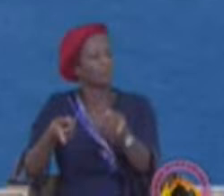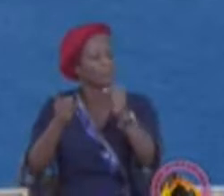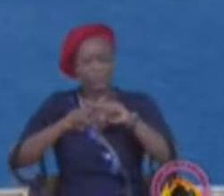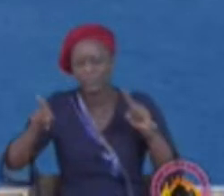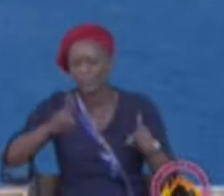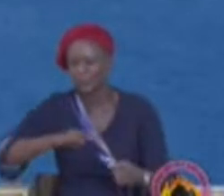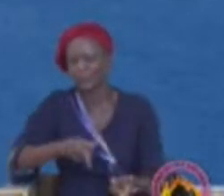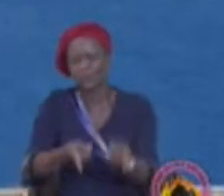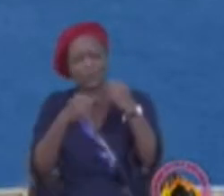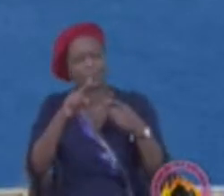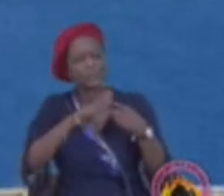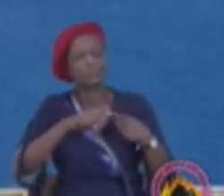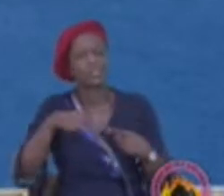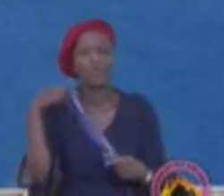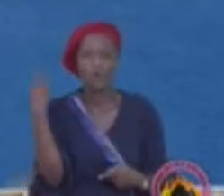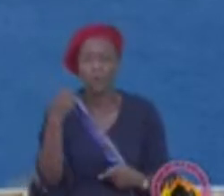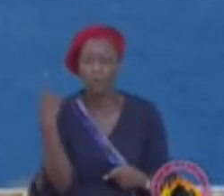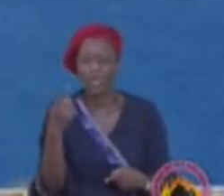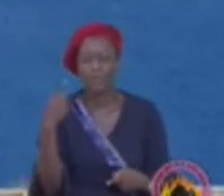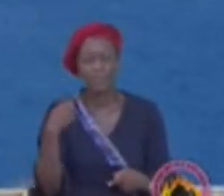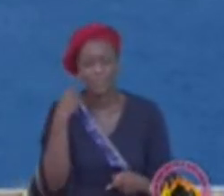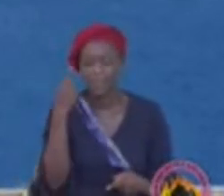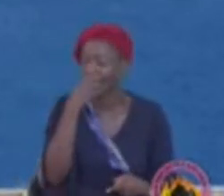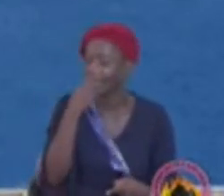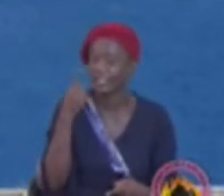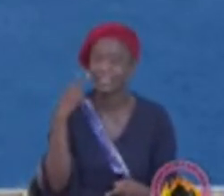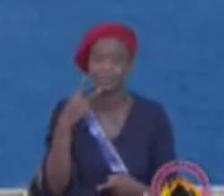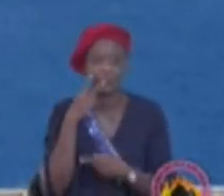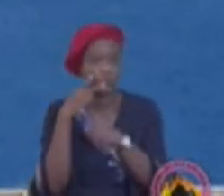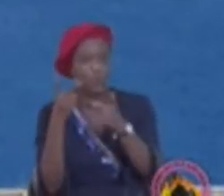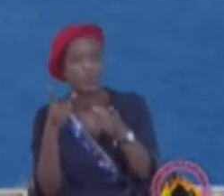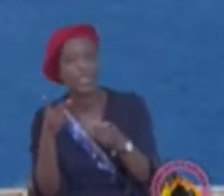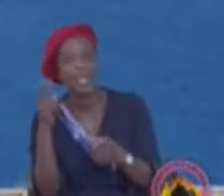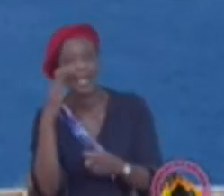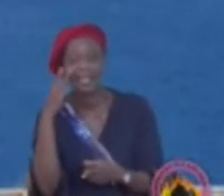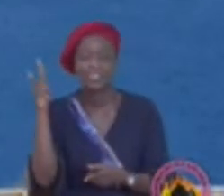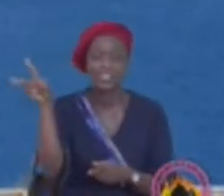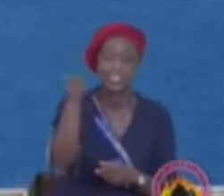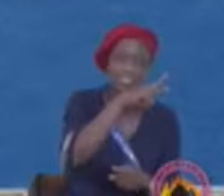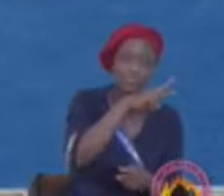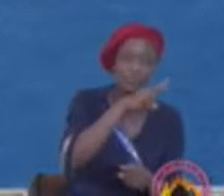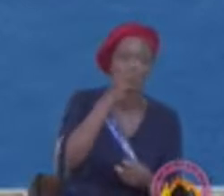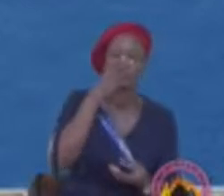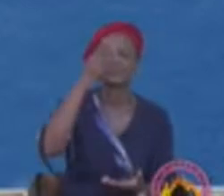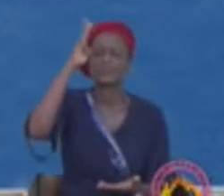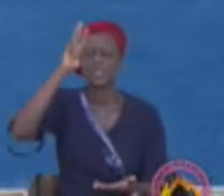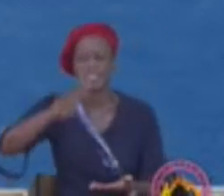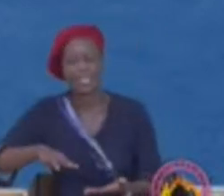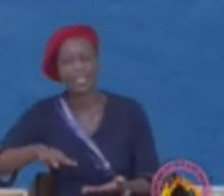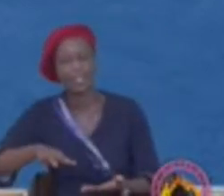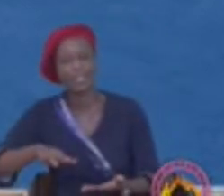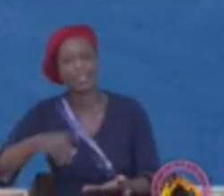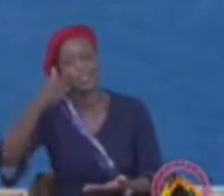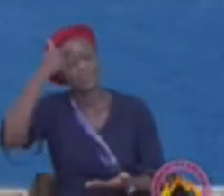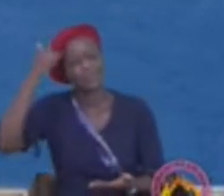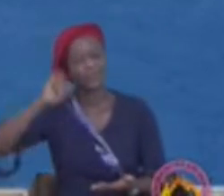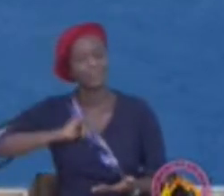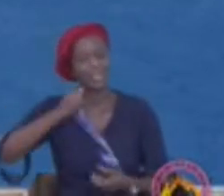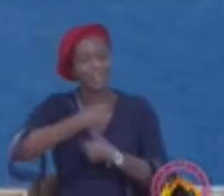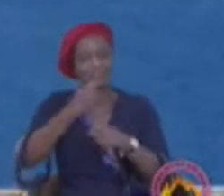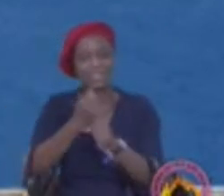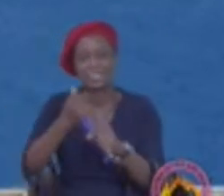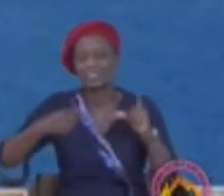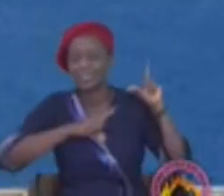thee. Only with thine eyes shalt thou behold, and see the reward of the wicked. Because thou hast made the